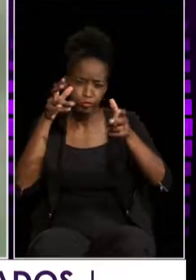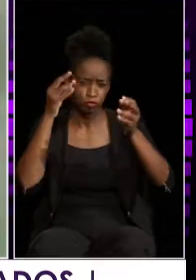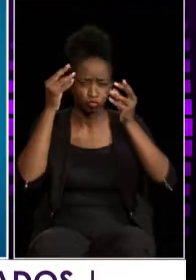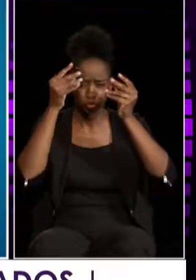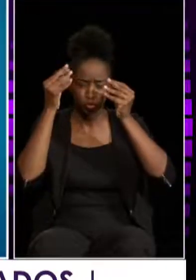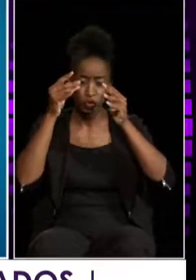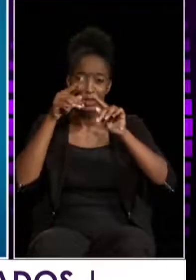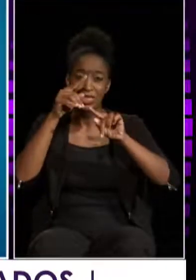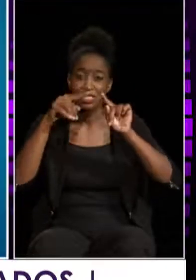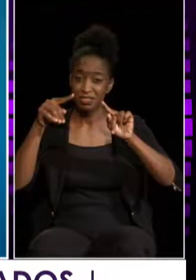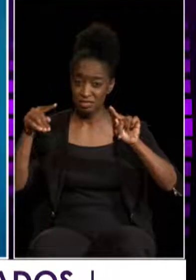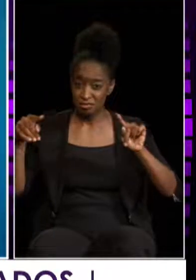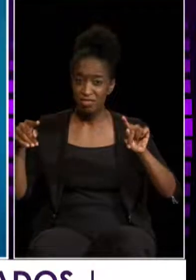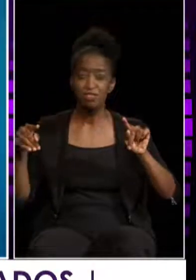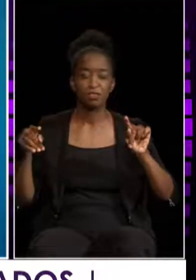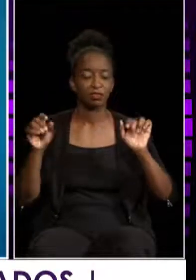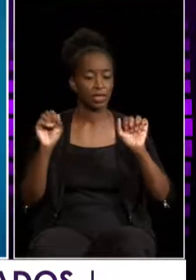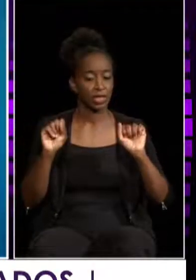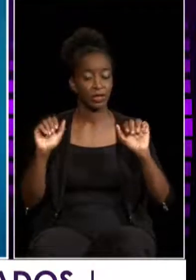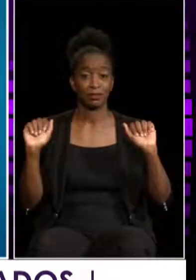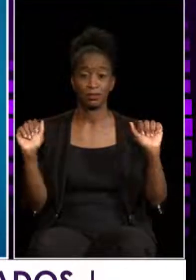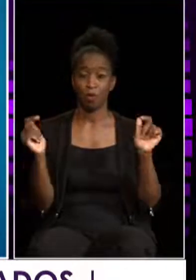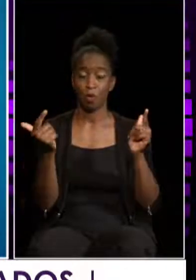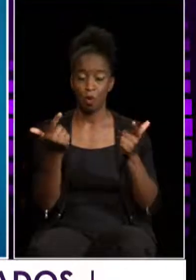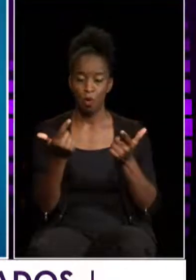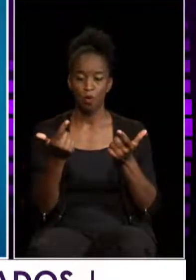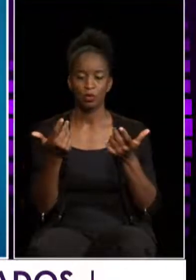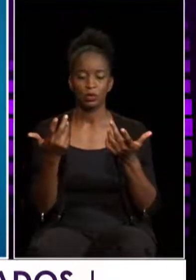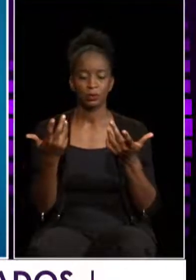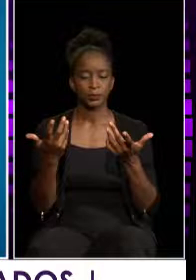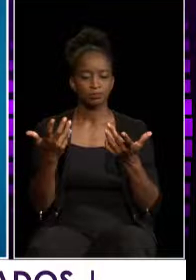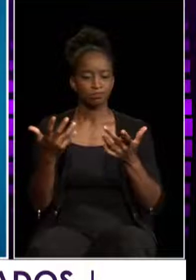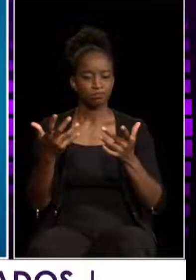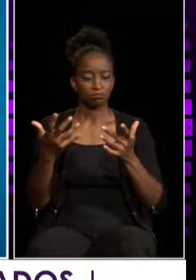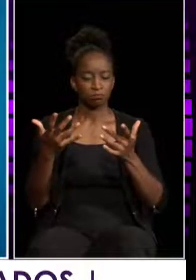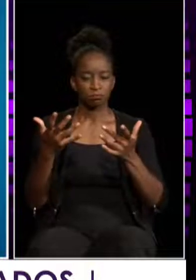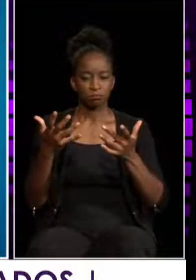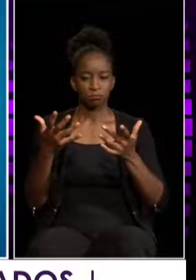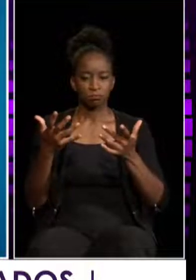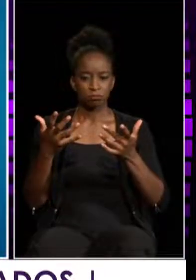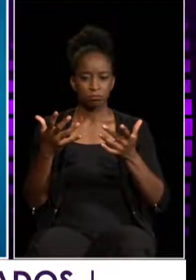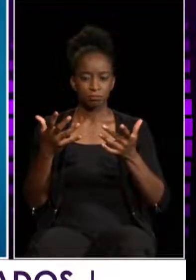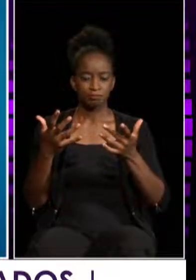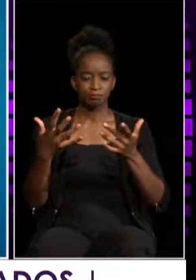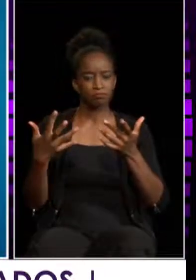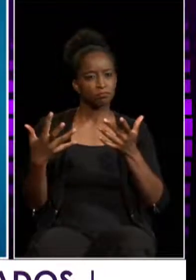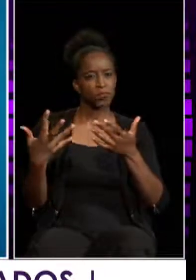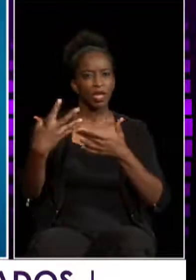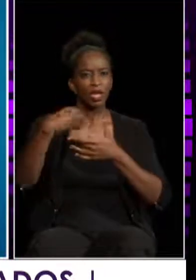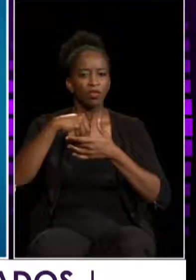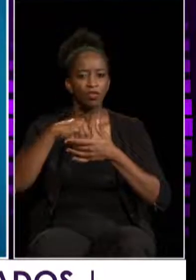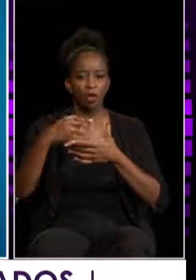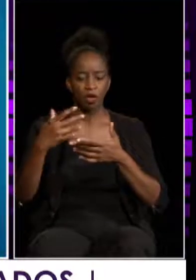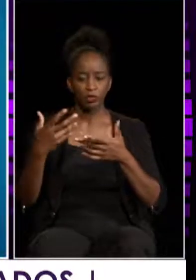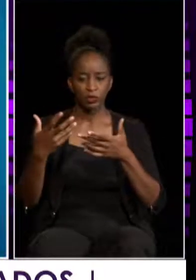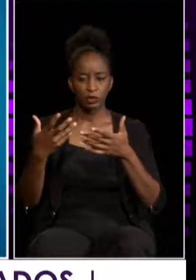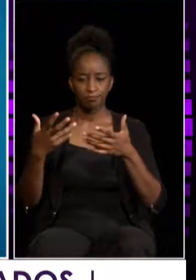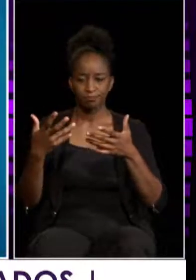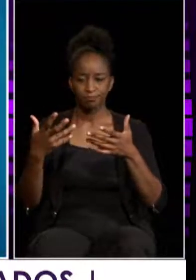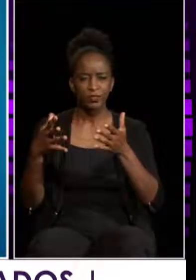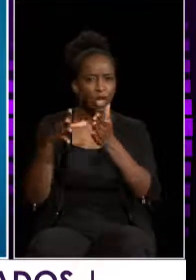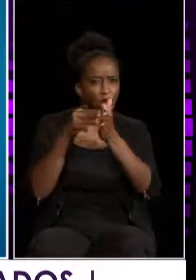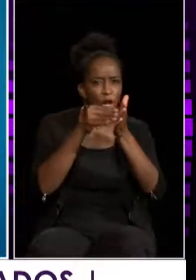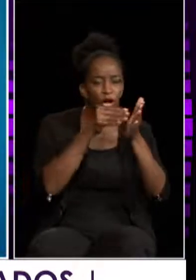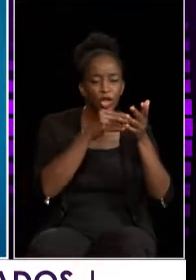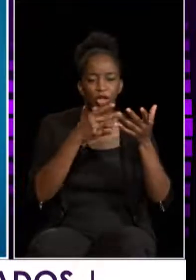Thank you so much, Mr. Gaskin, because I'm learning a lot today about how the brain works and the different categorizations of people